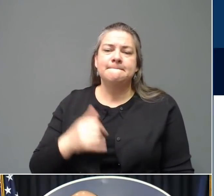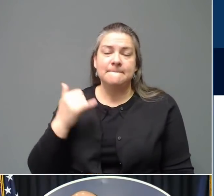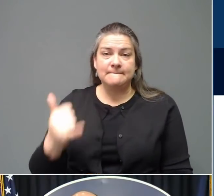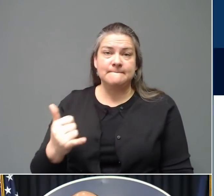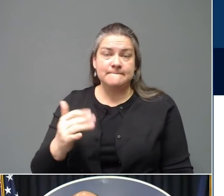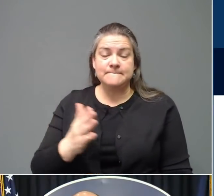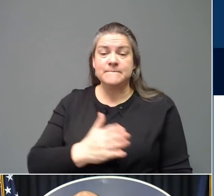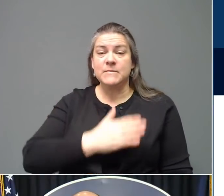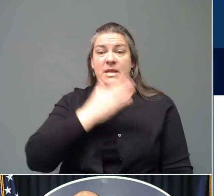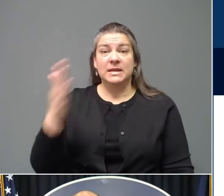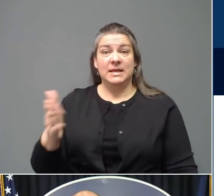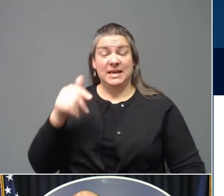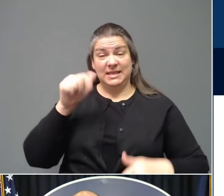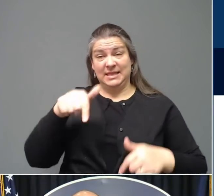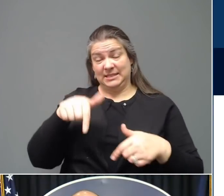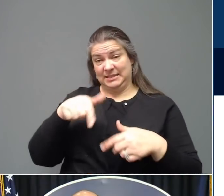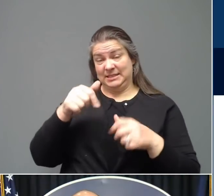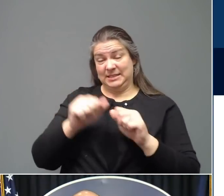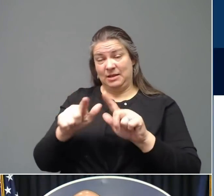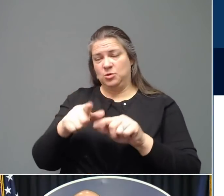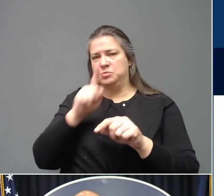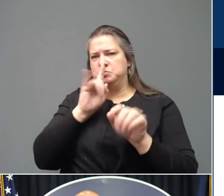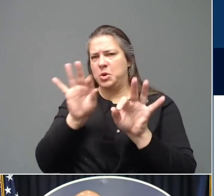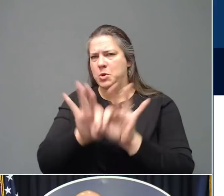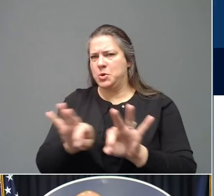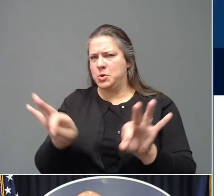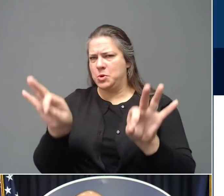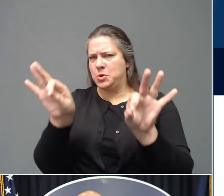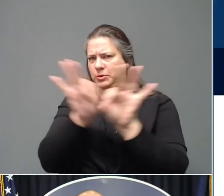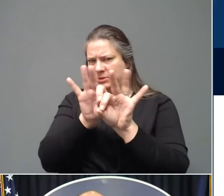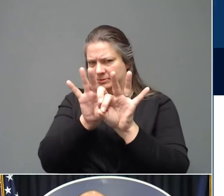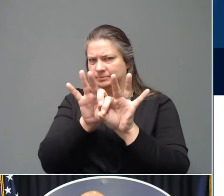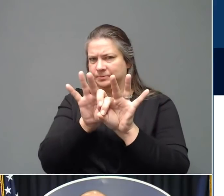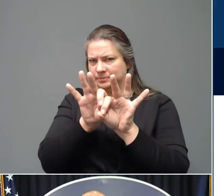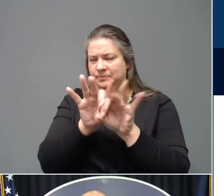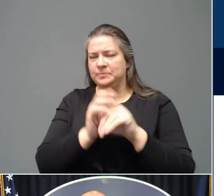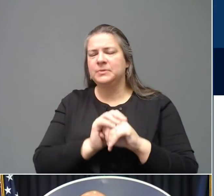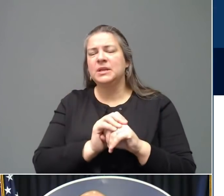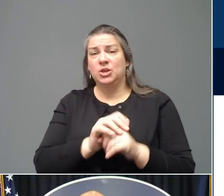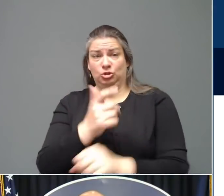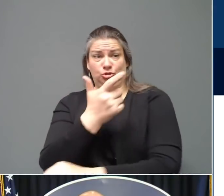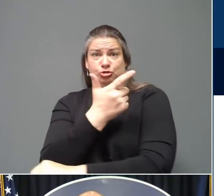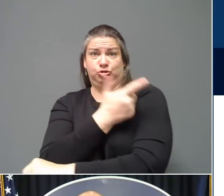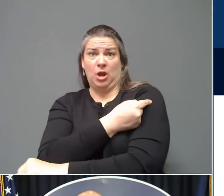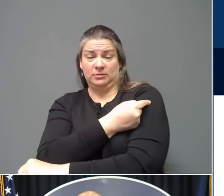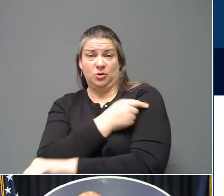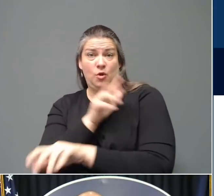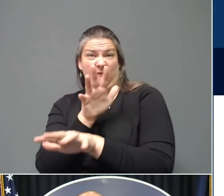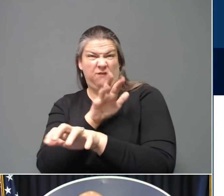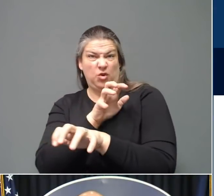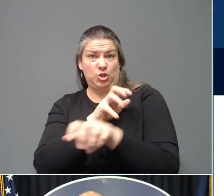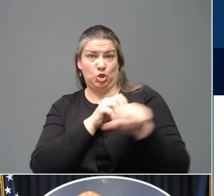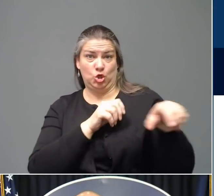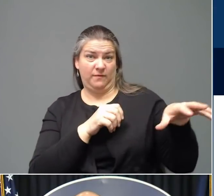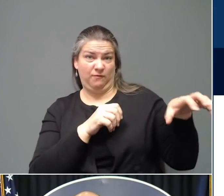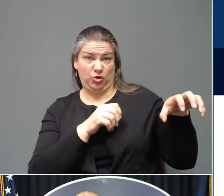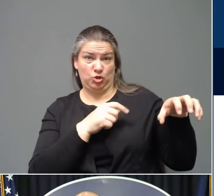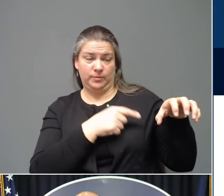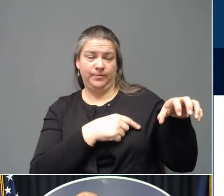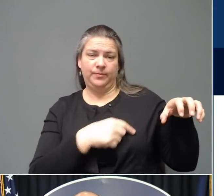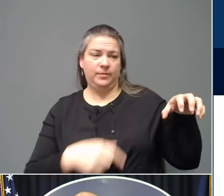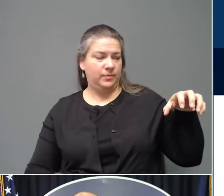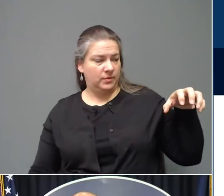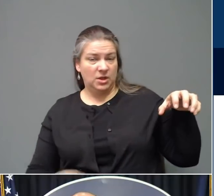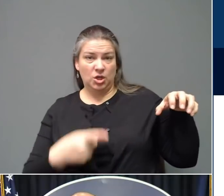important. A shot that sits in a freezer for an extended period of time is no use to anyone. And because